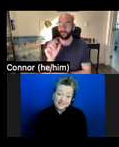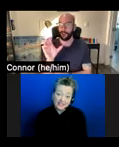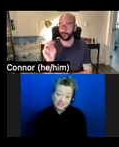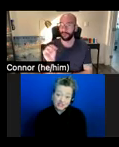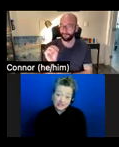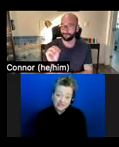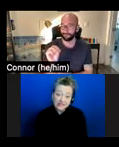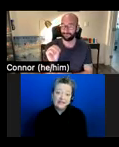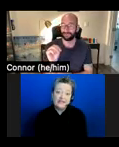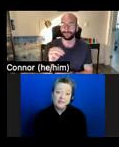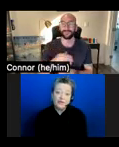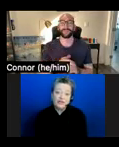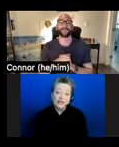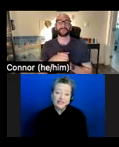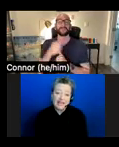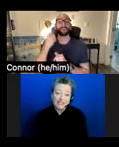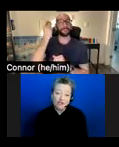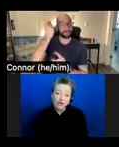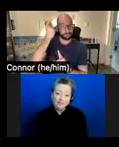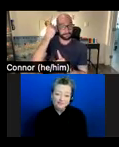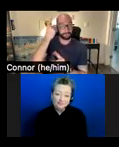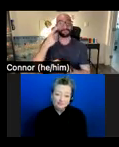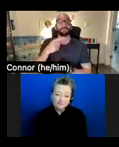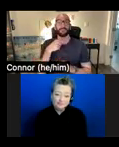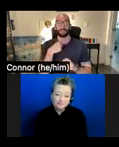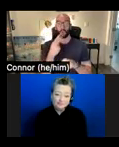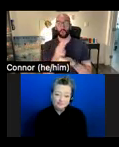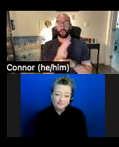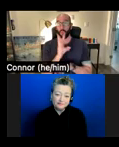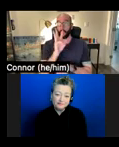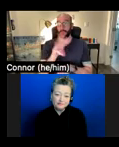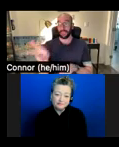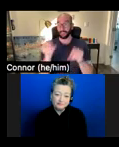and its features. And we're going to look at slack.com.